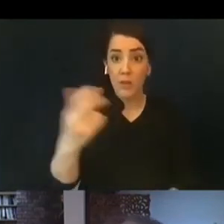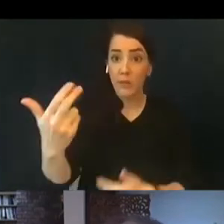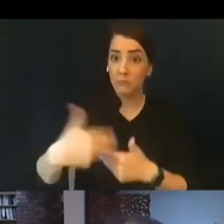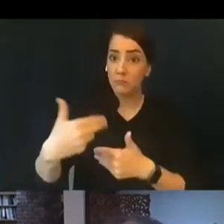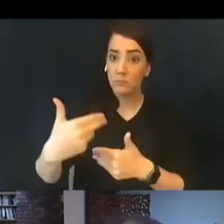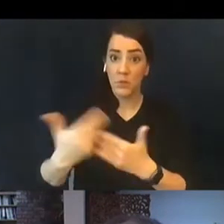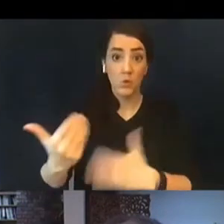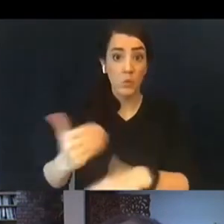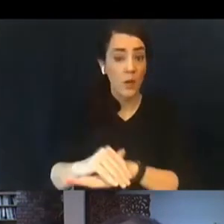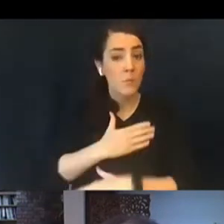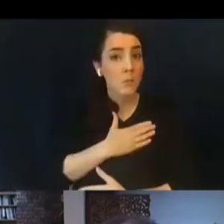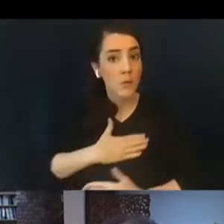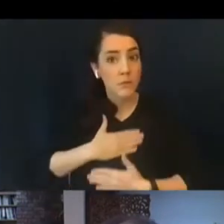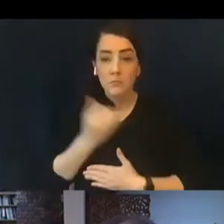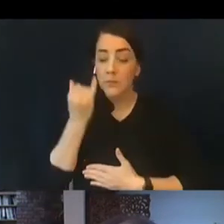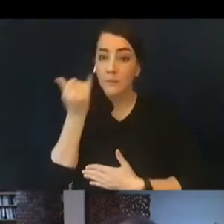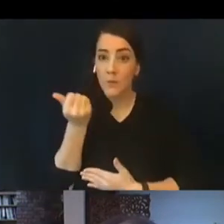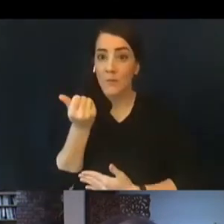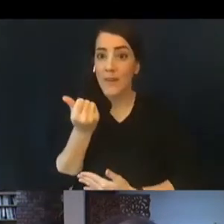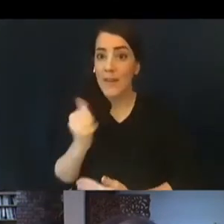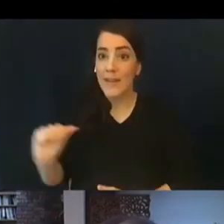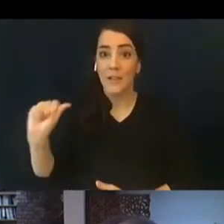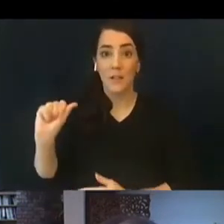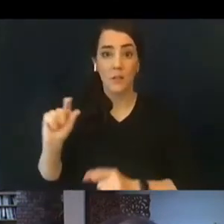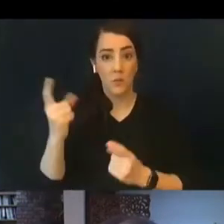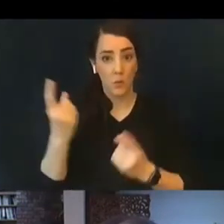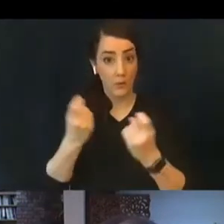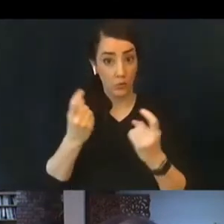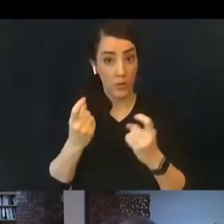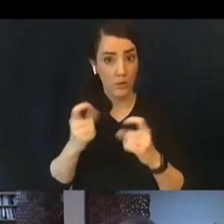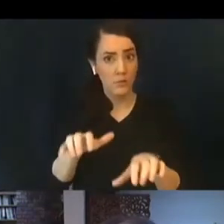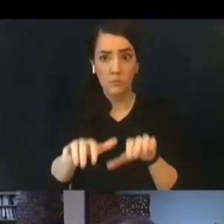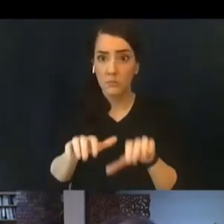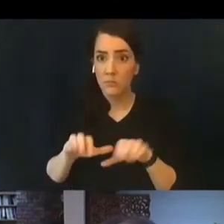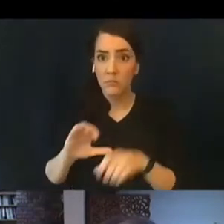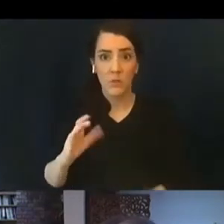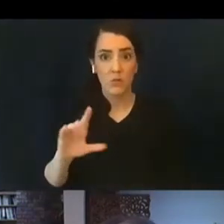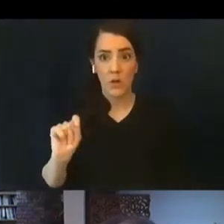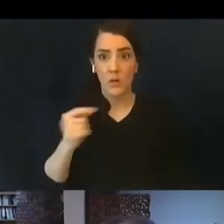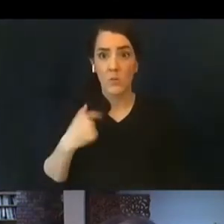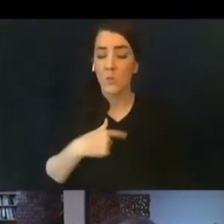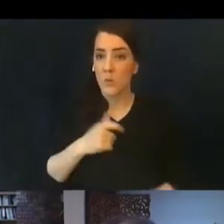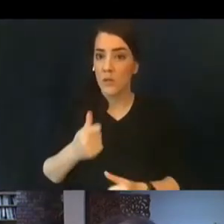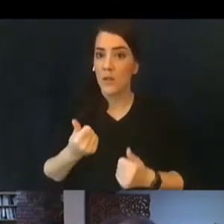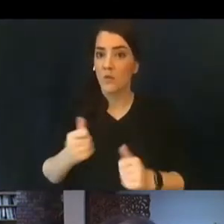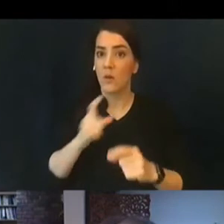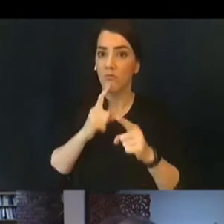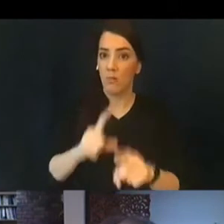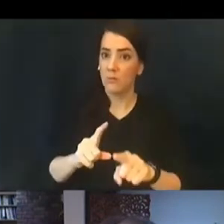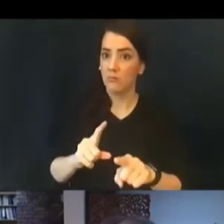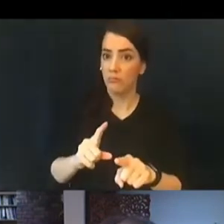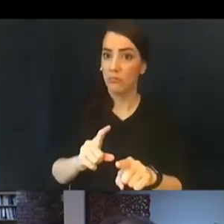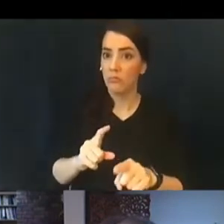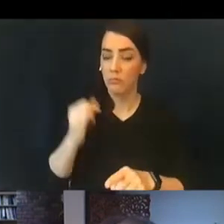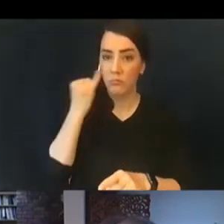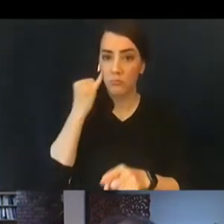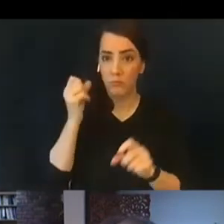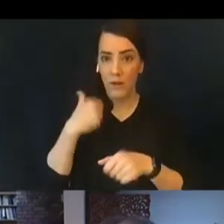into the chat. And we will try to raise all of those with Luda and Stefan.